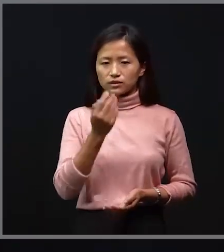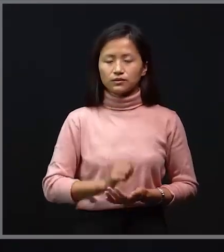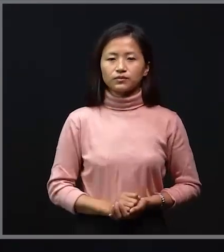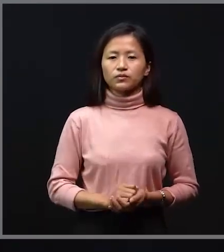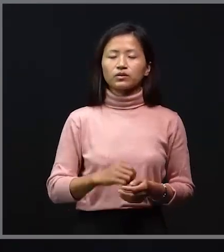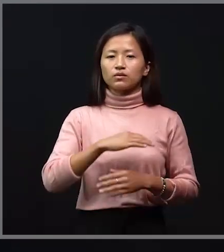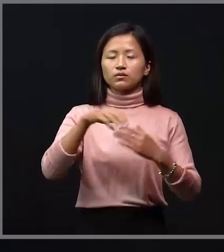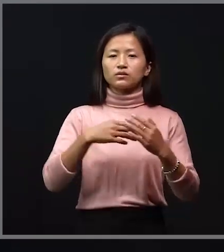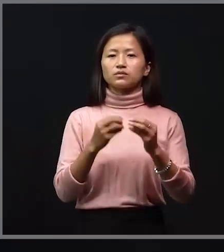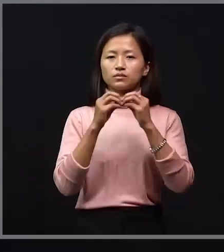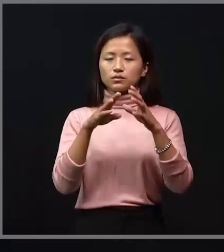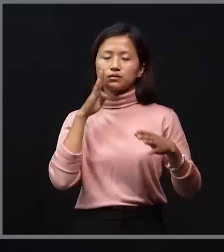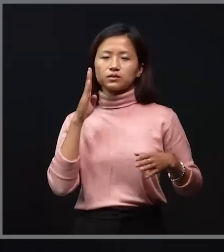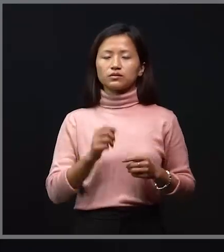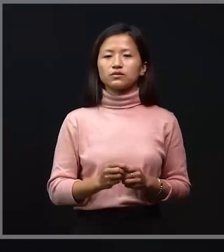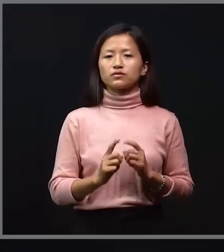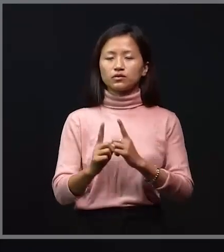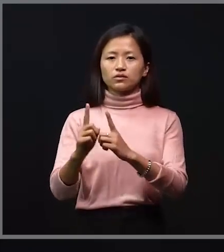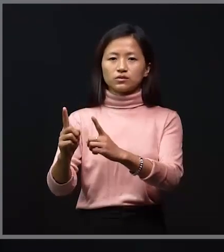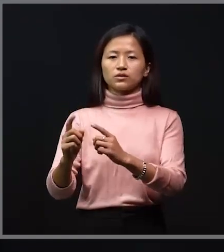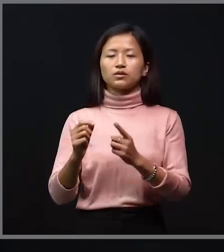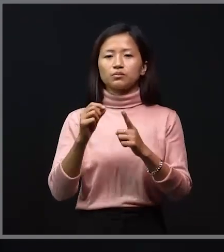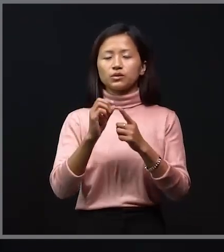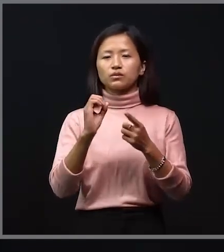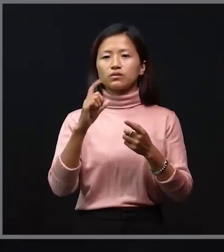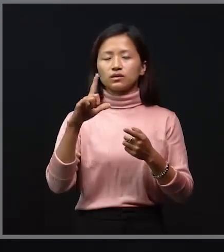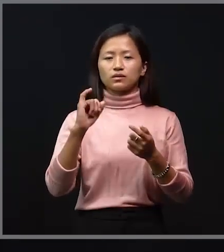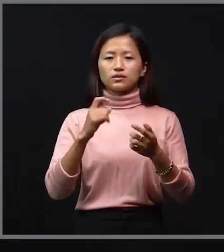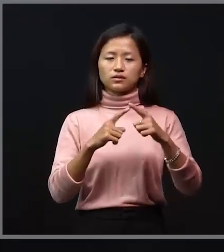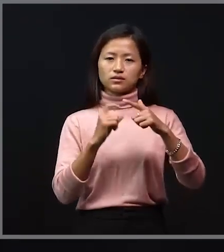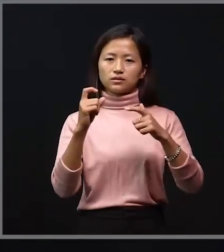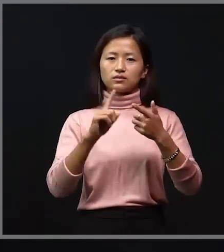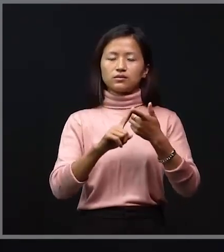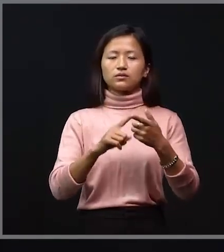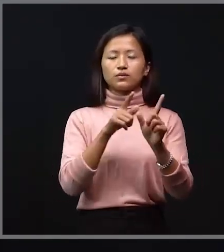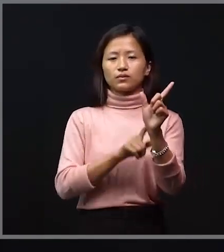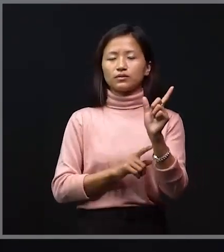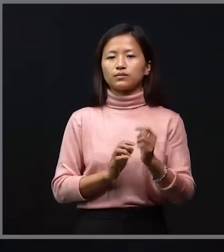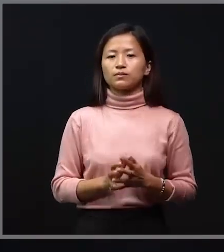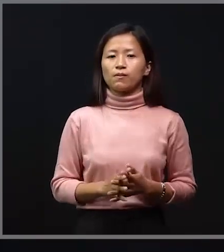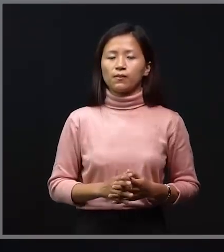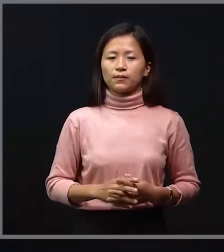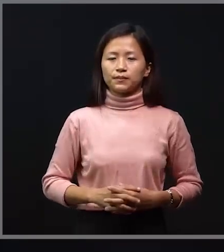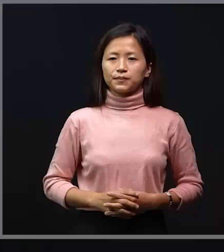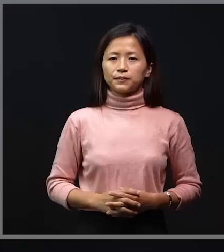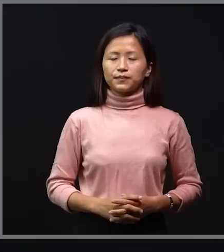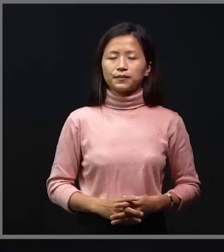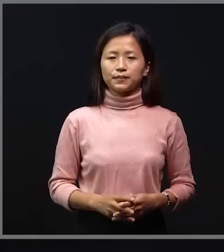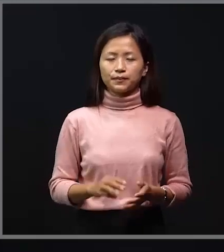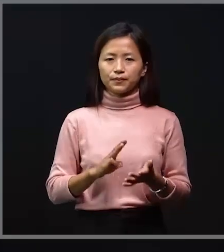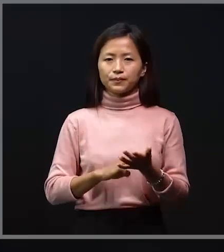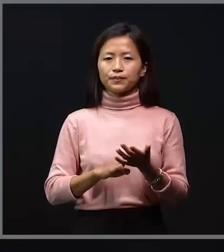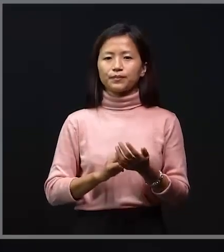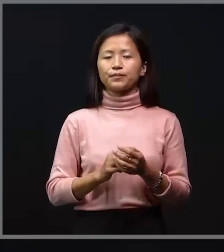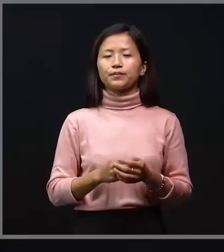they were following divide and rule policy. Divide and rule means division of the Hindus and the Muslims. So